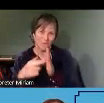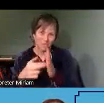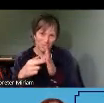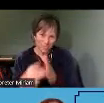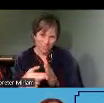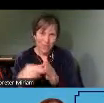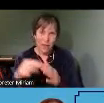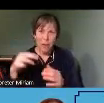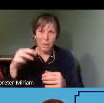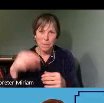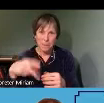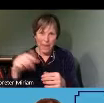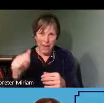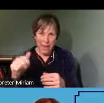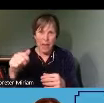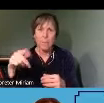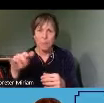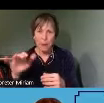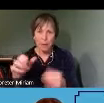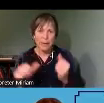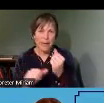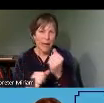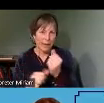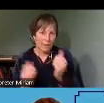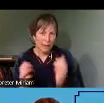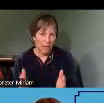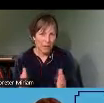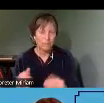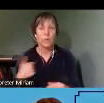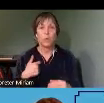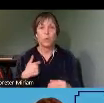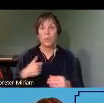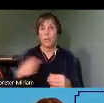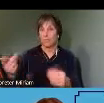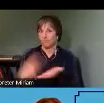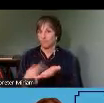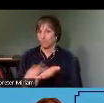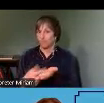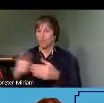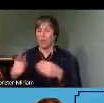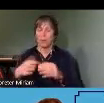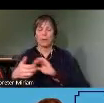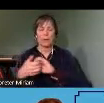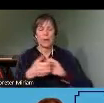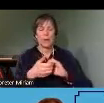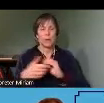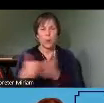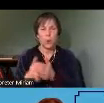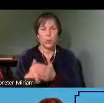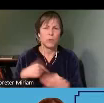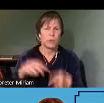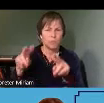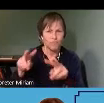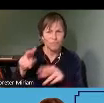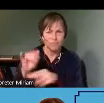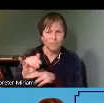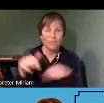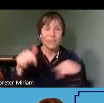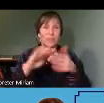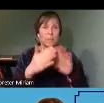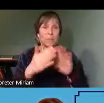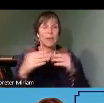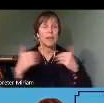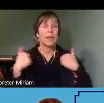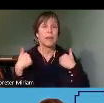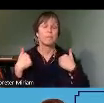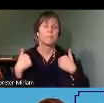back we have talked about collaborating really closely and we look forward to that a lot um this committee will also have two appointees of